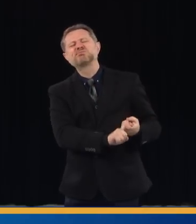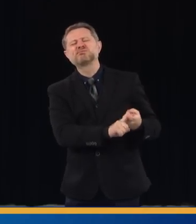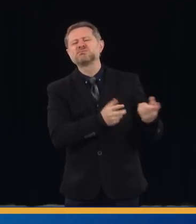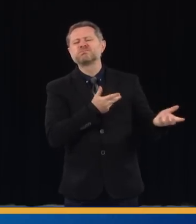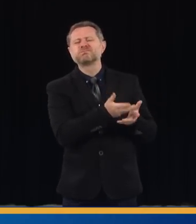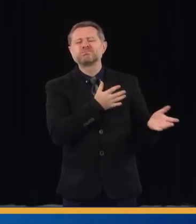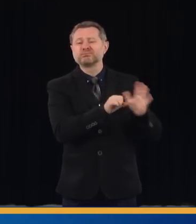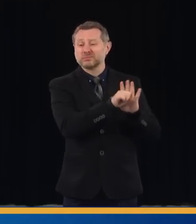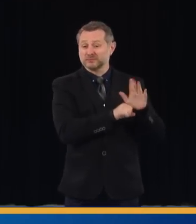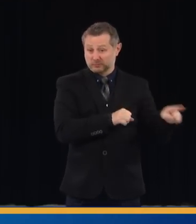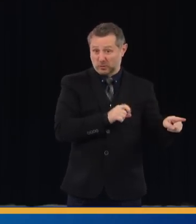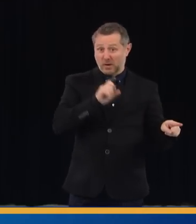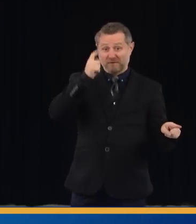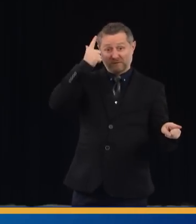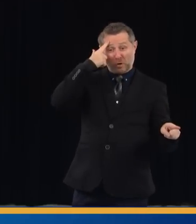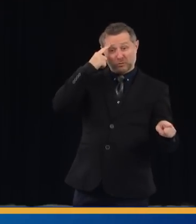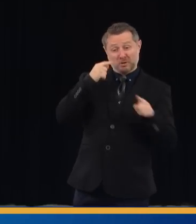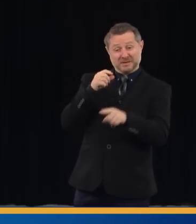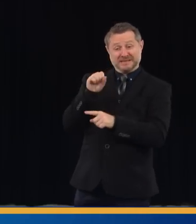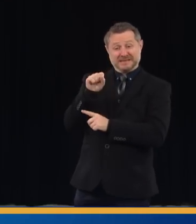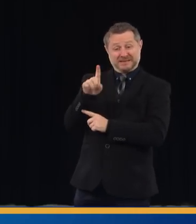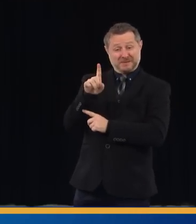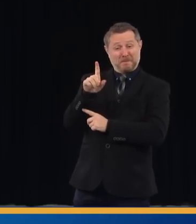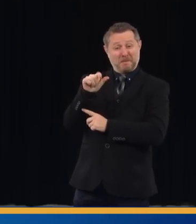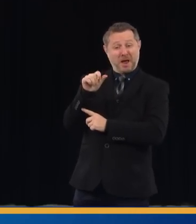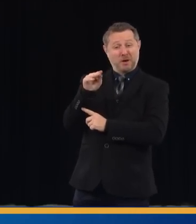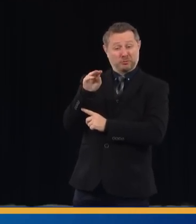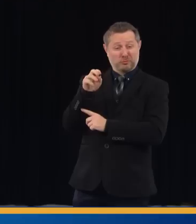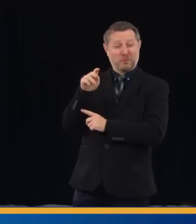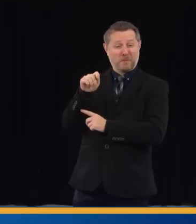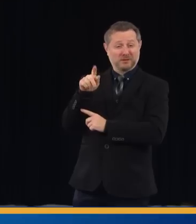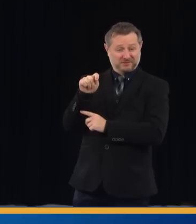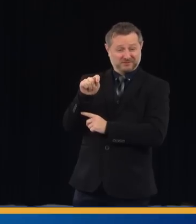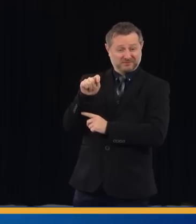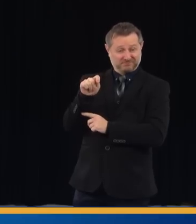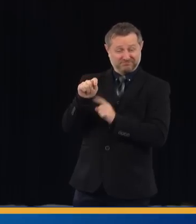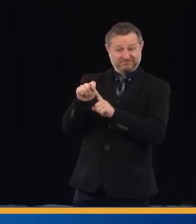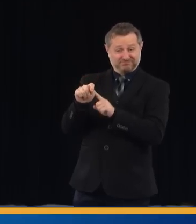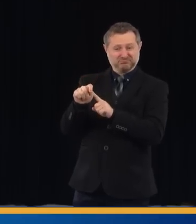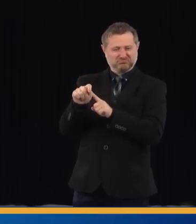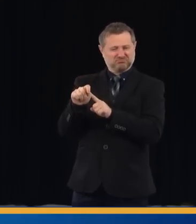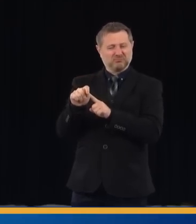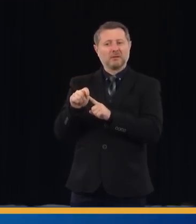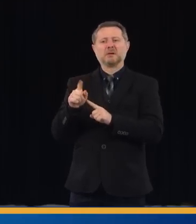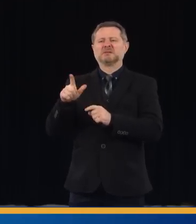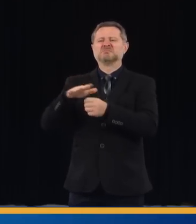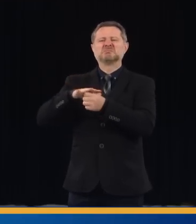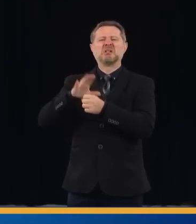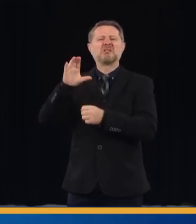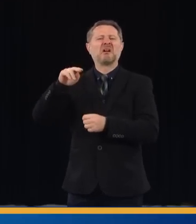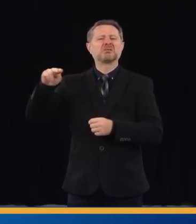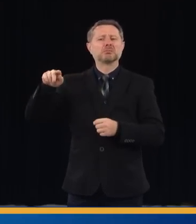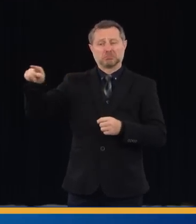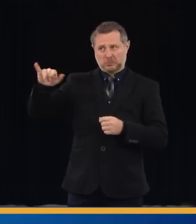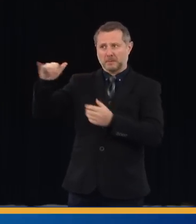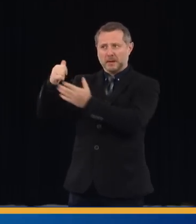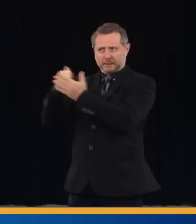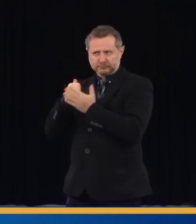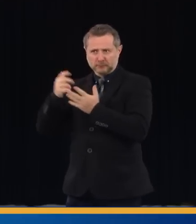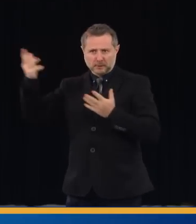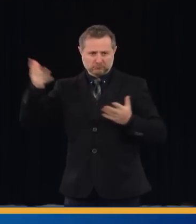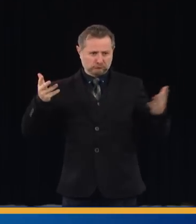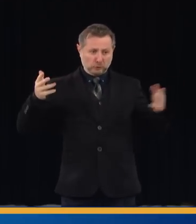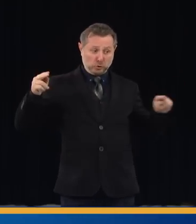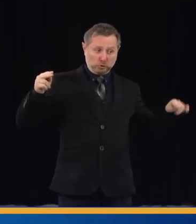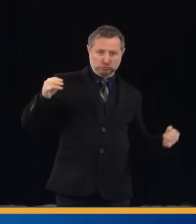in Connecticut, has been a great partner. We've done a lot of great work as a region, which is very unusual. You know, those lines between